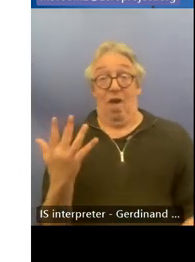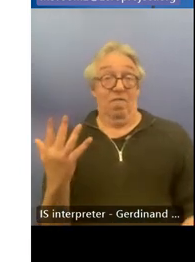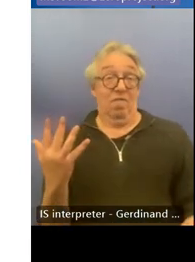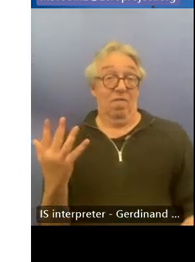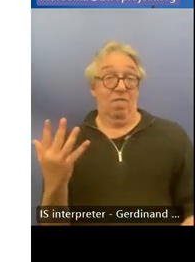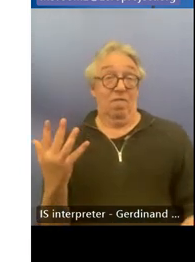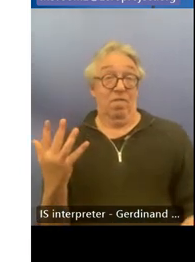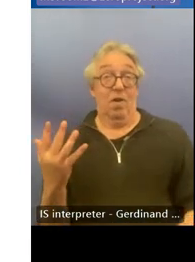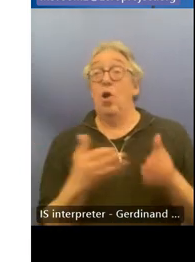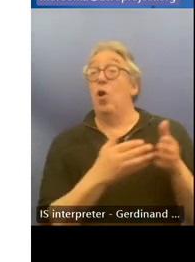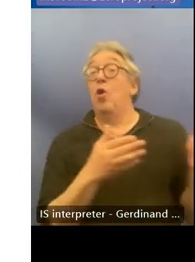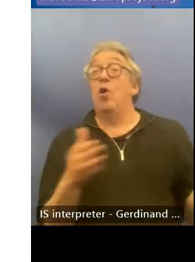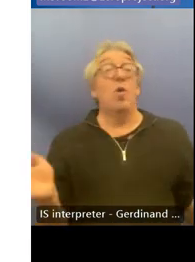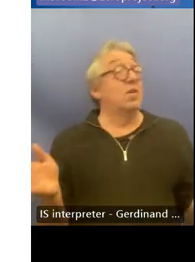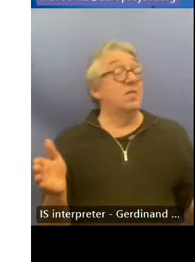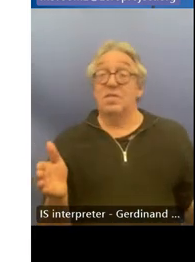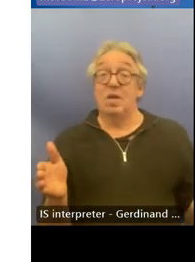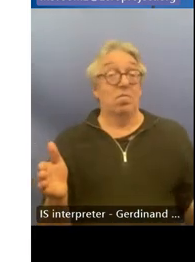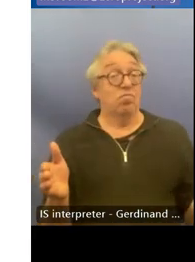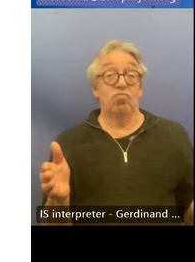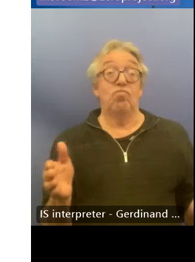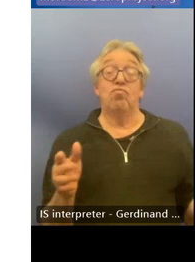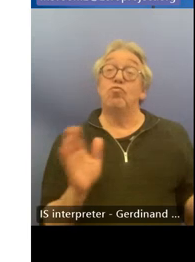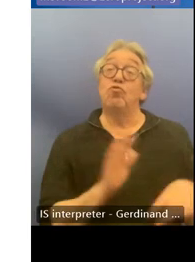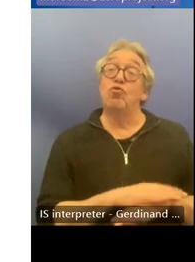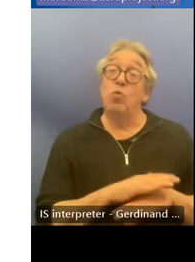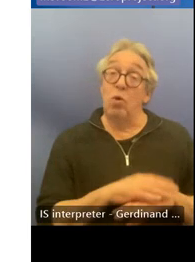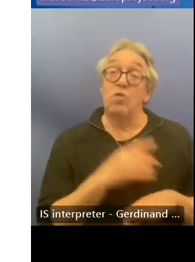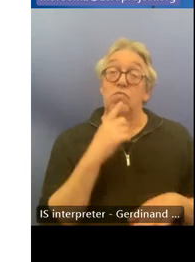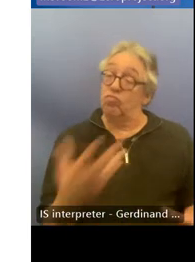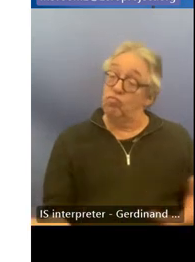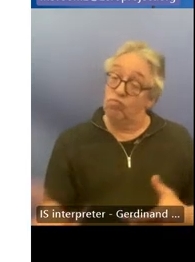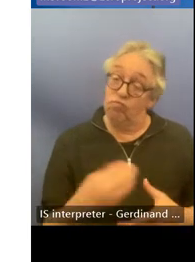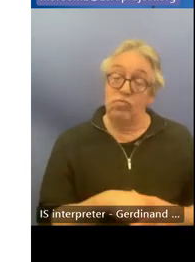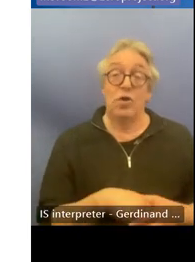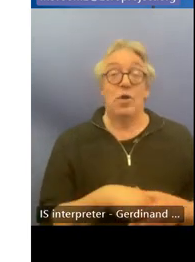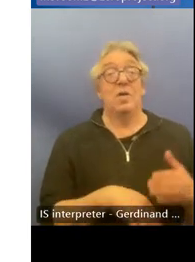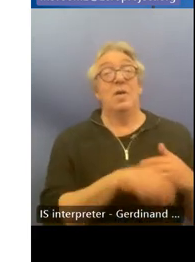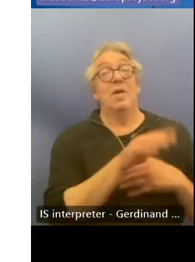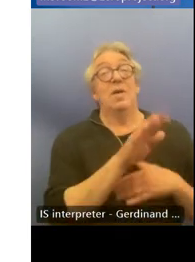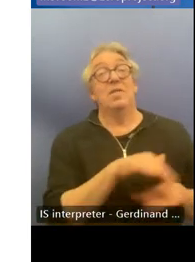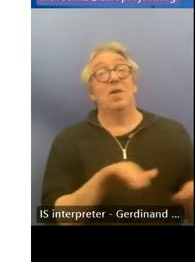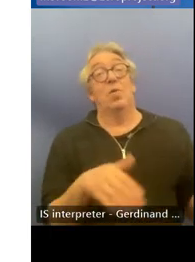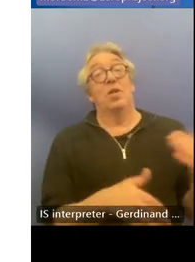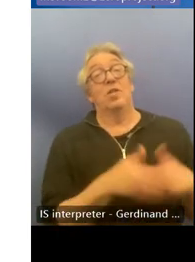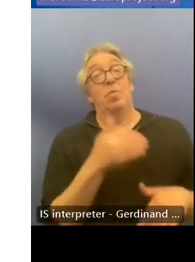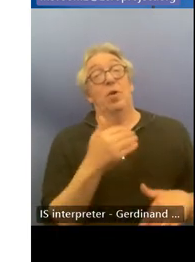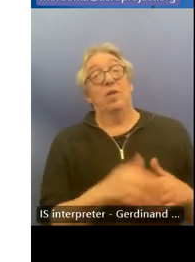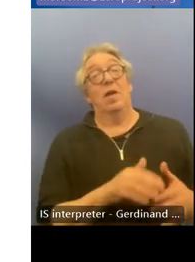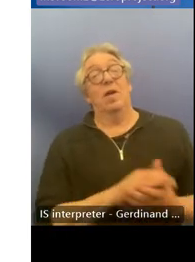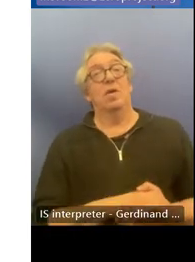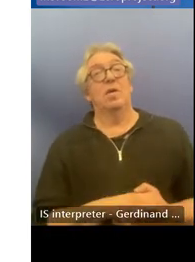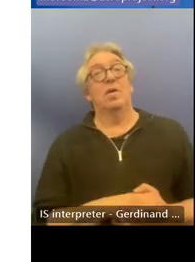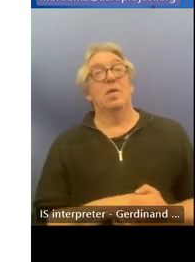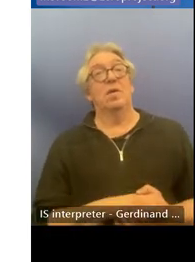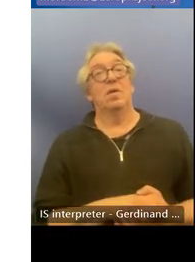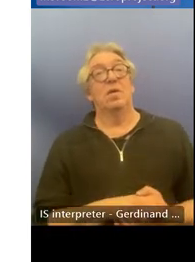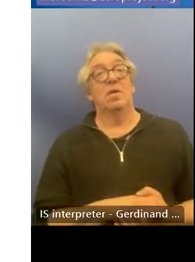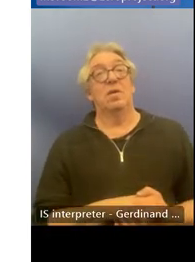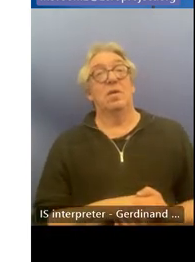have opened their doors for children with disabilities. And now our main issue is how to